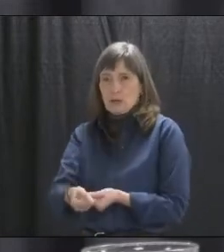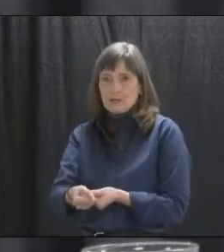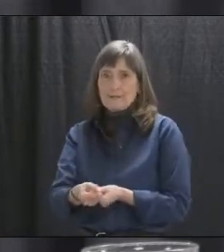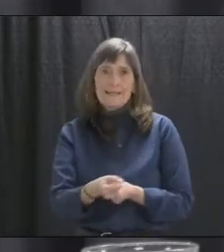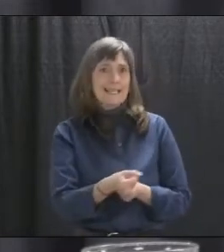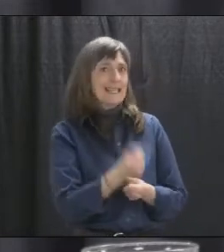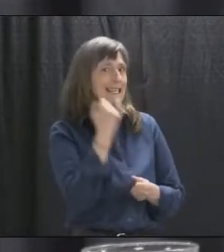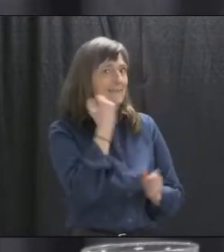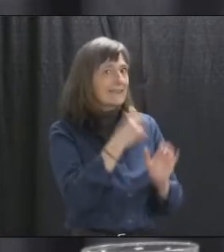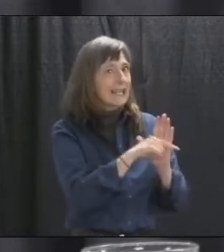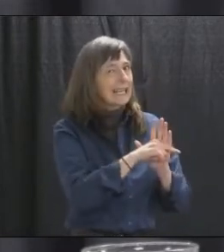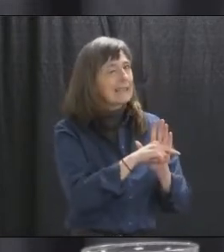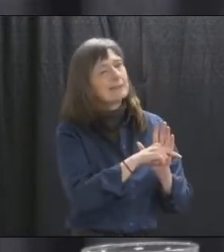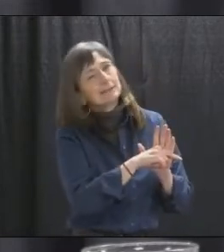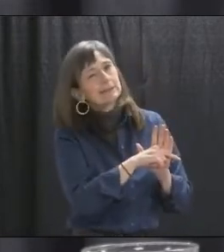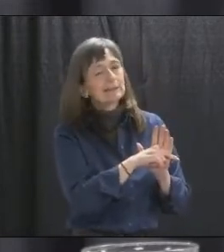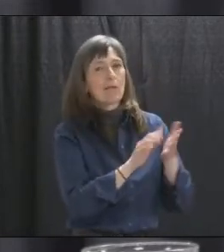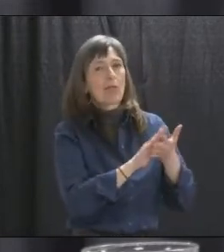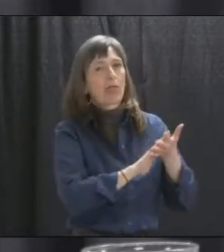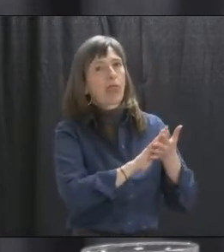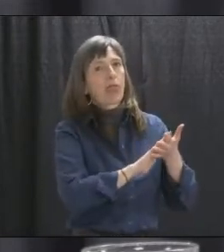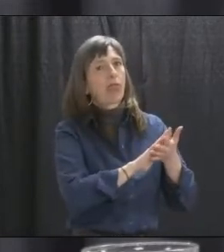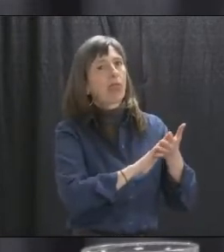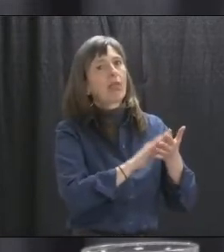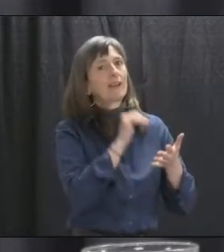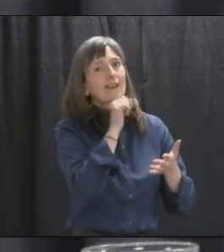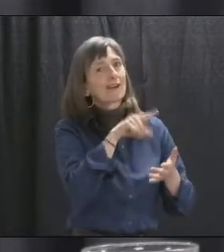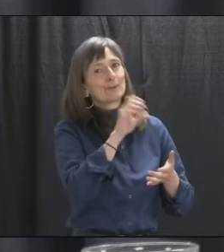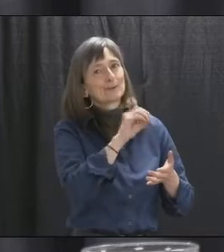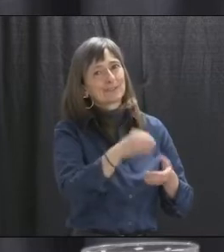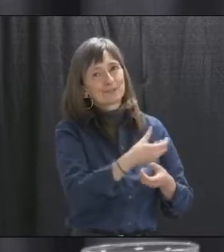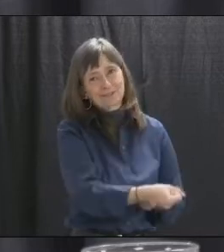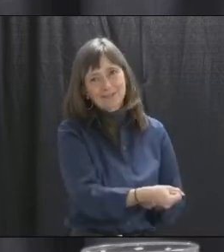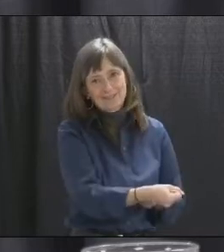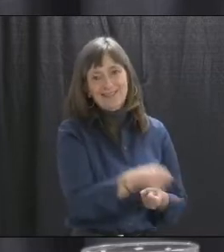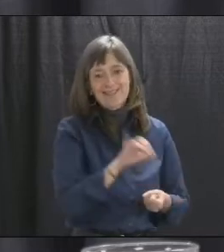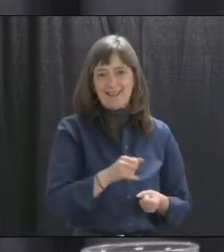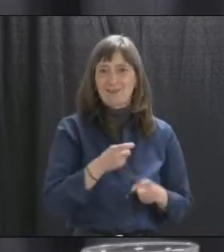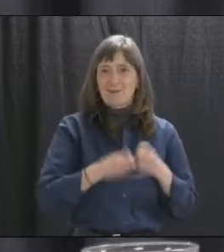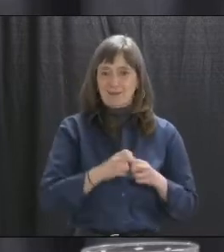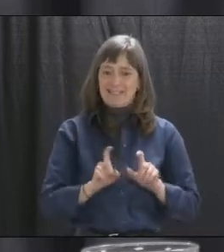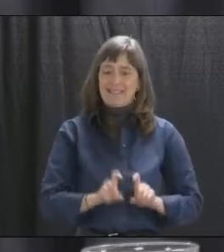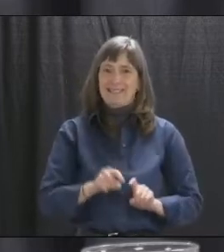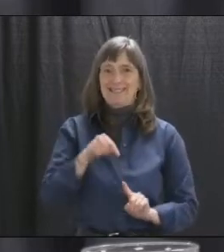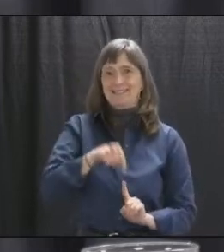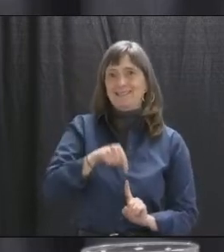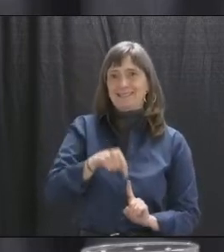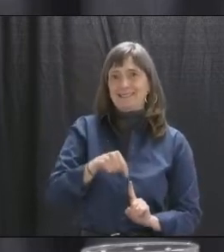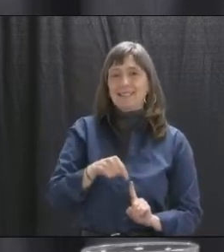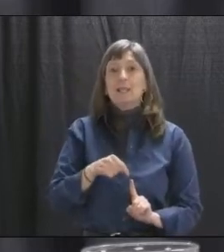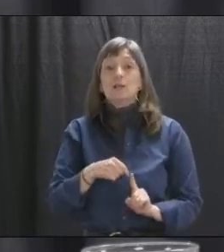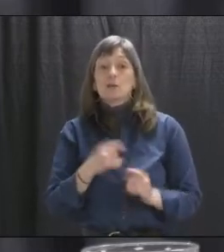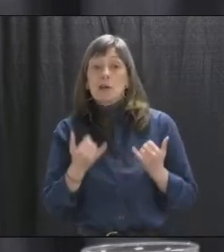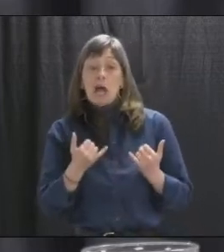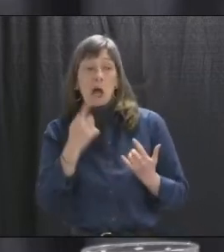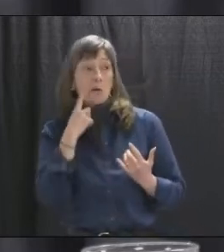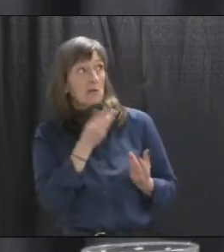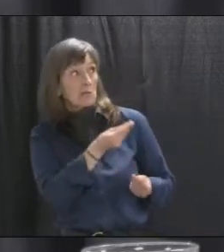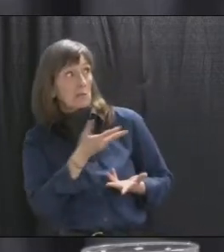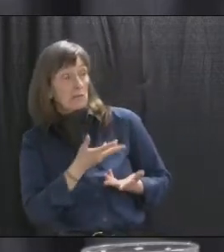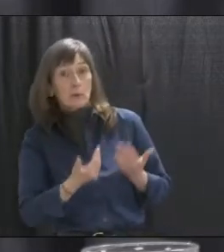the system we have in place at the moment. It's factored in. If the information changes about whether or not 14 days is the